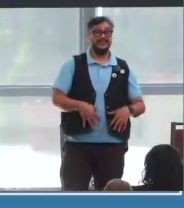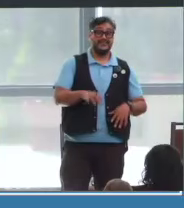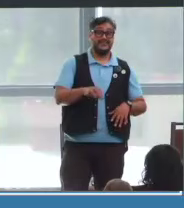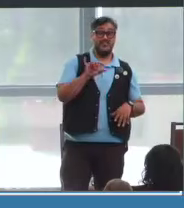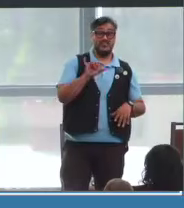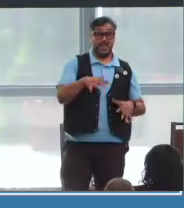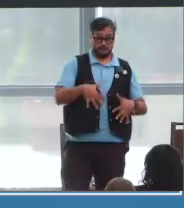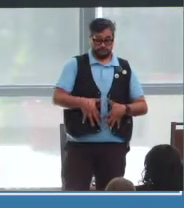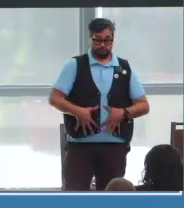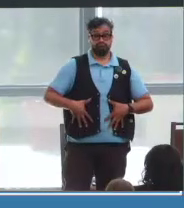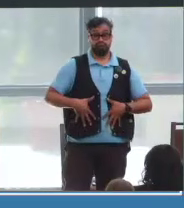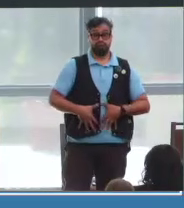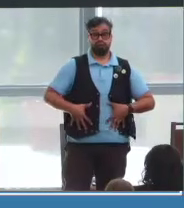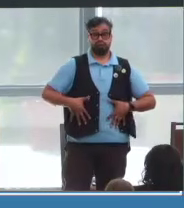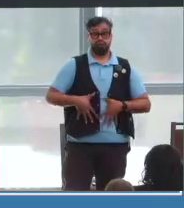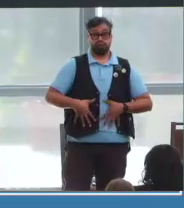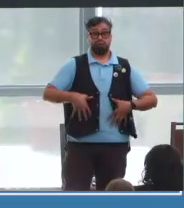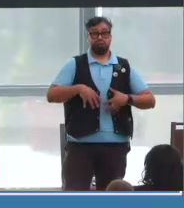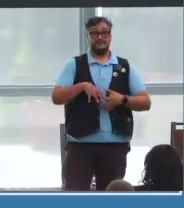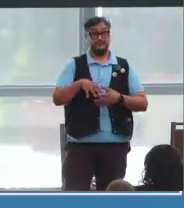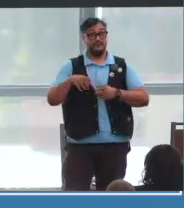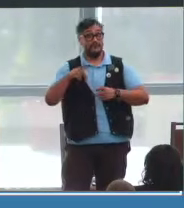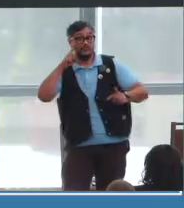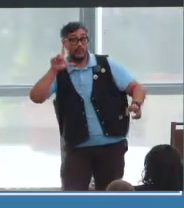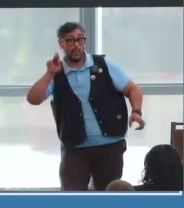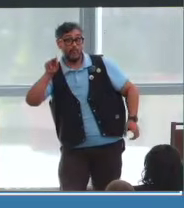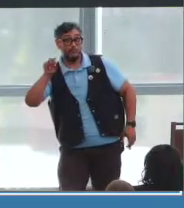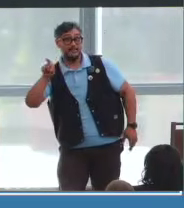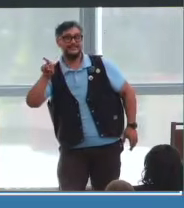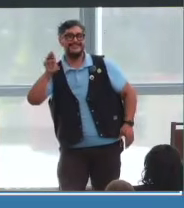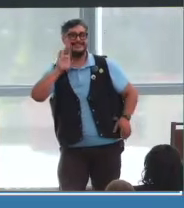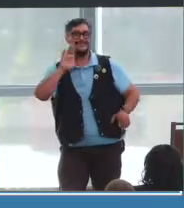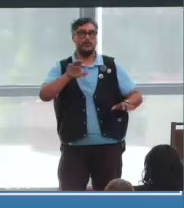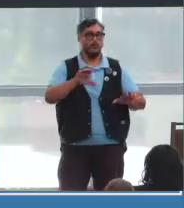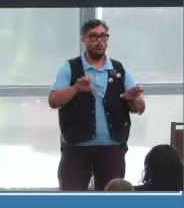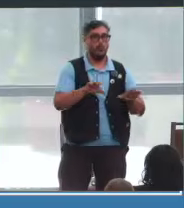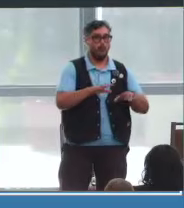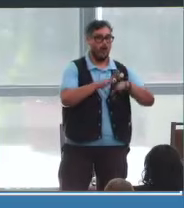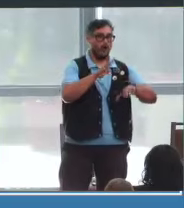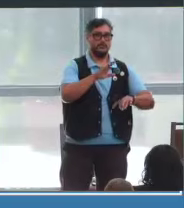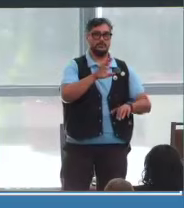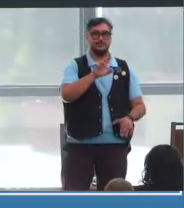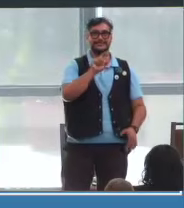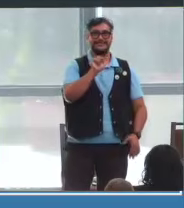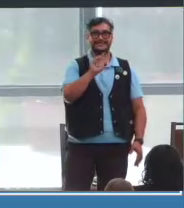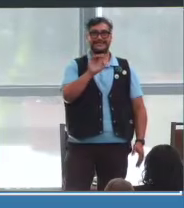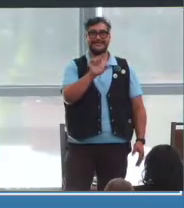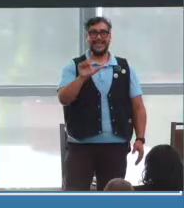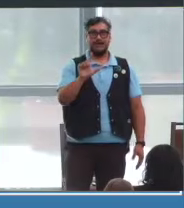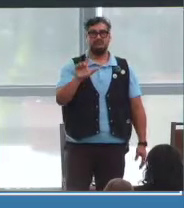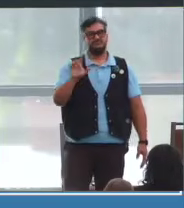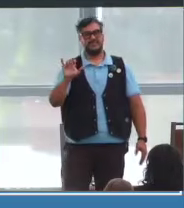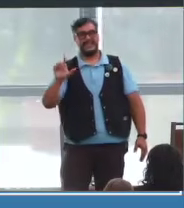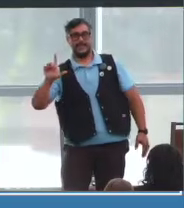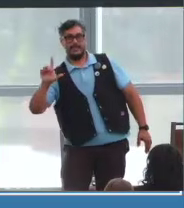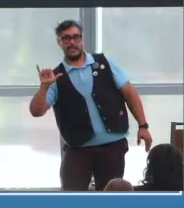gut bacteria in lupus activate T cells, which is a type of lymphocyte.